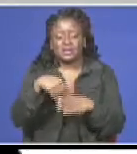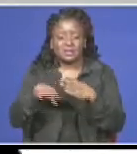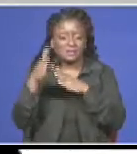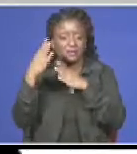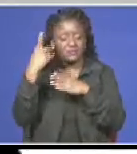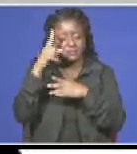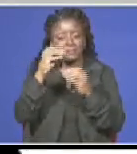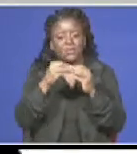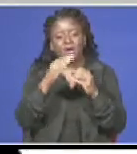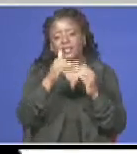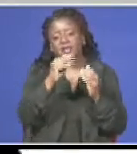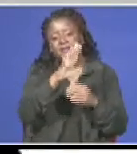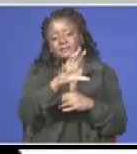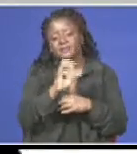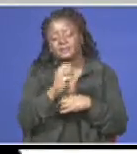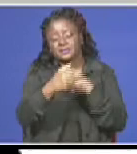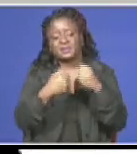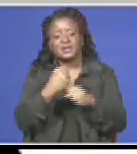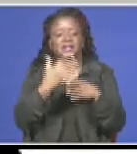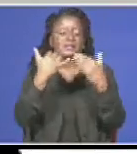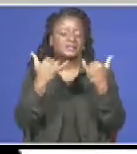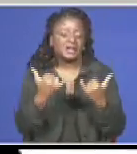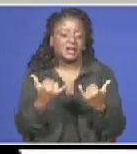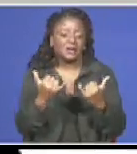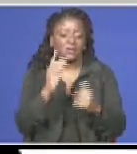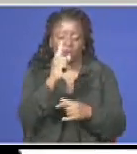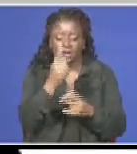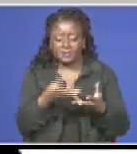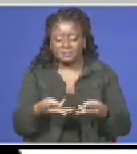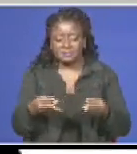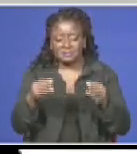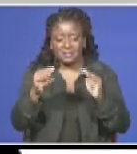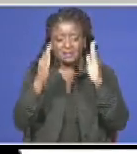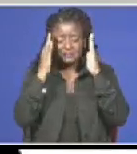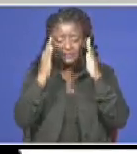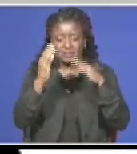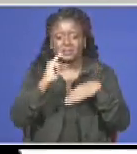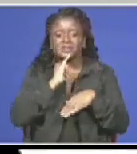and one of our main focuses is the youth and also education. So-